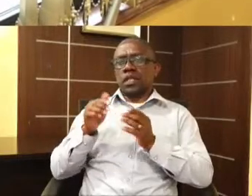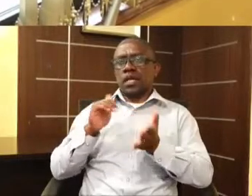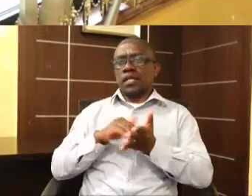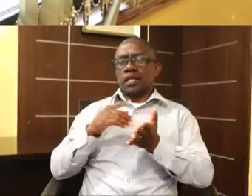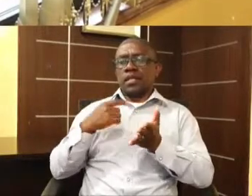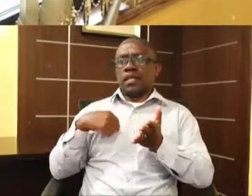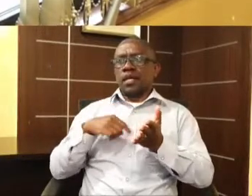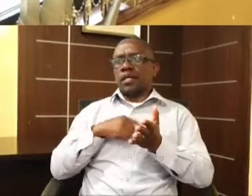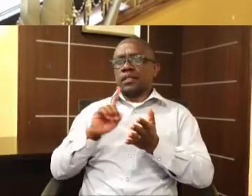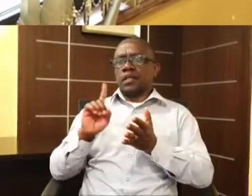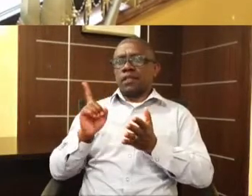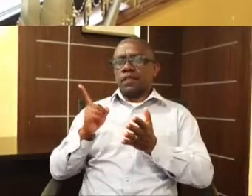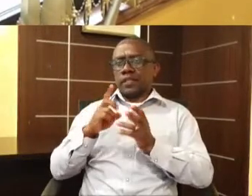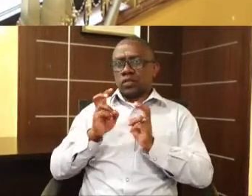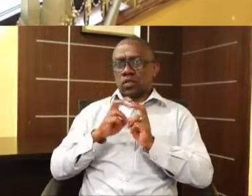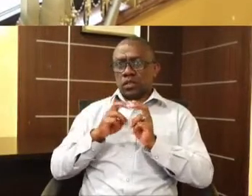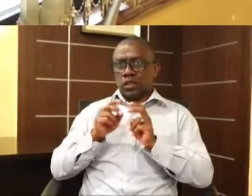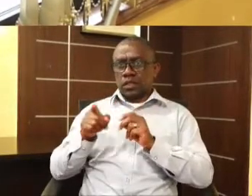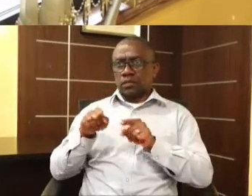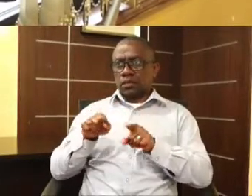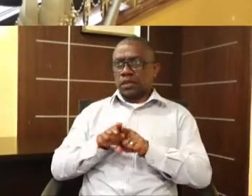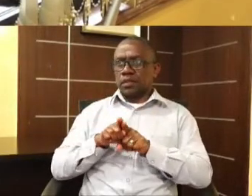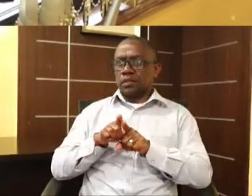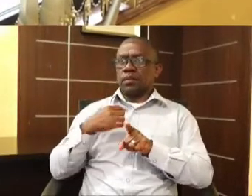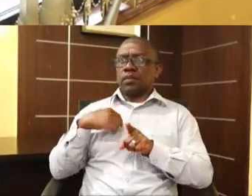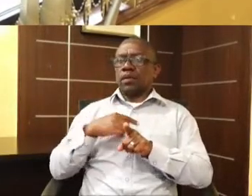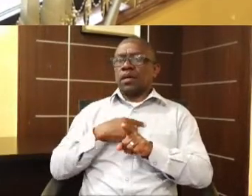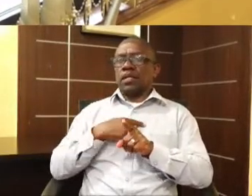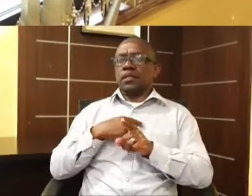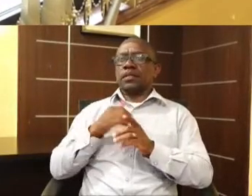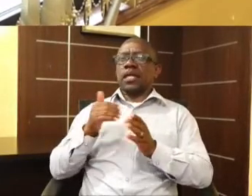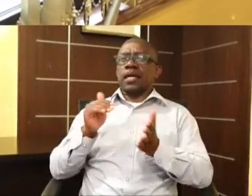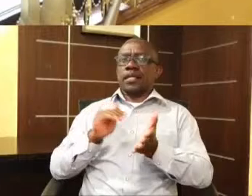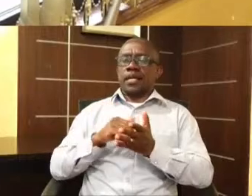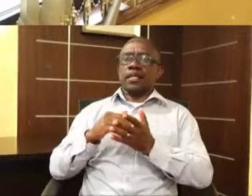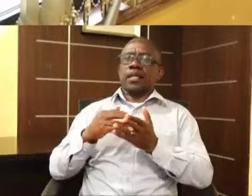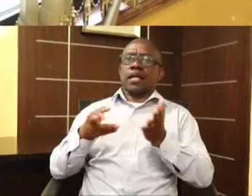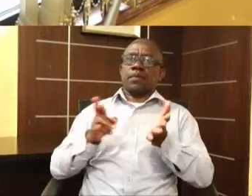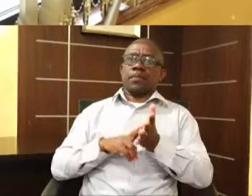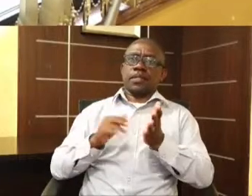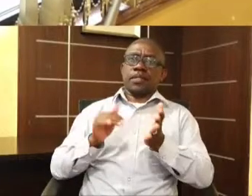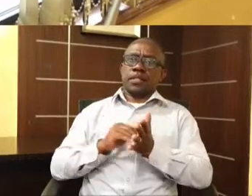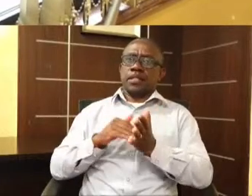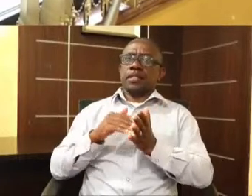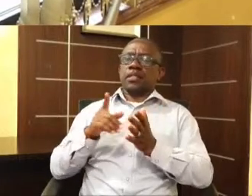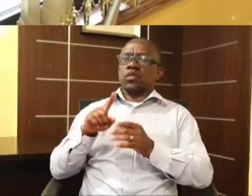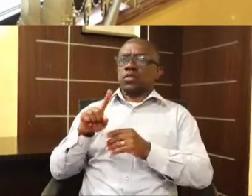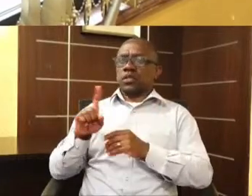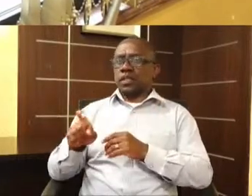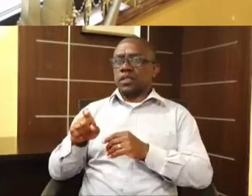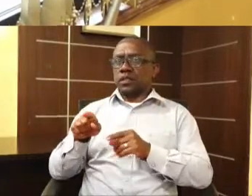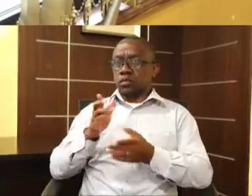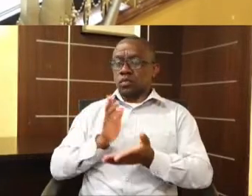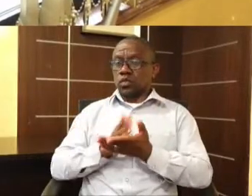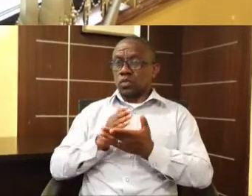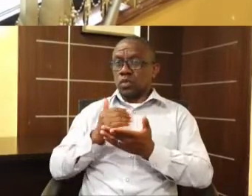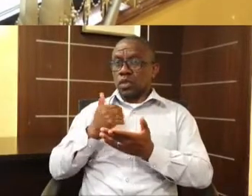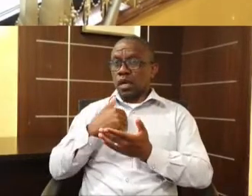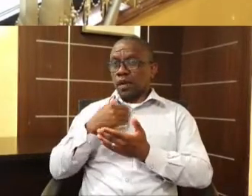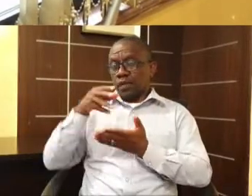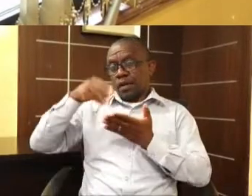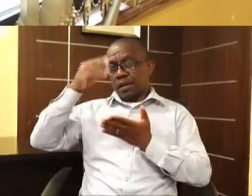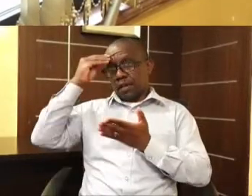the first contact, we take you through the same conversation and be able to test if you've been able to